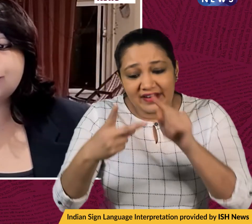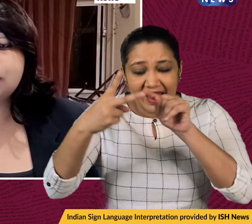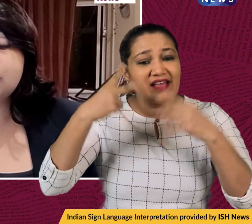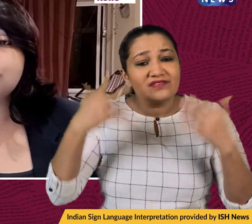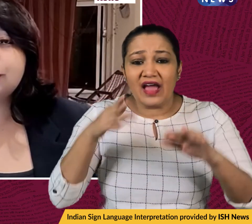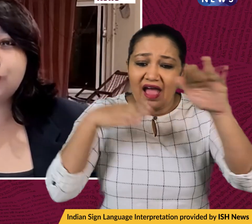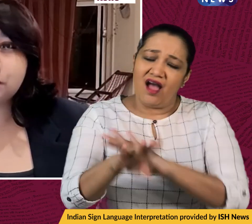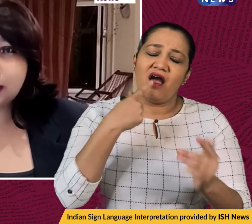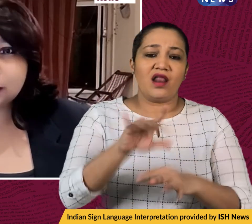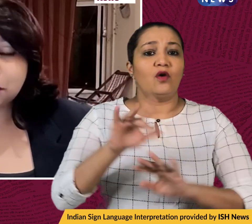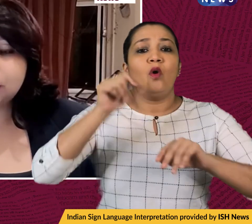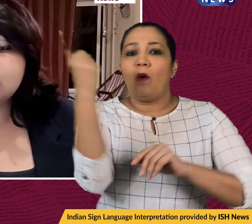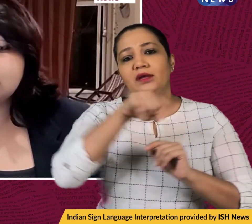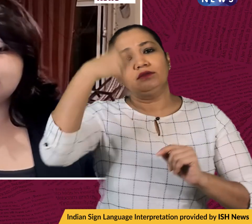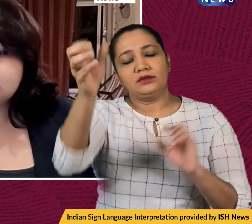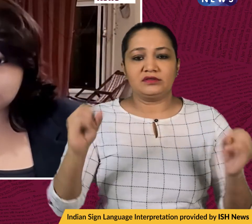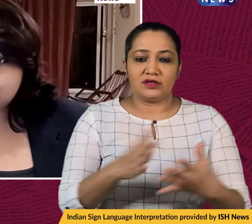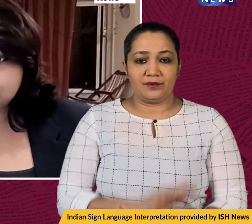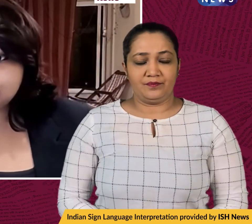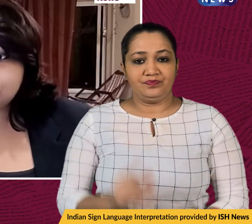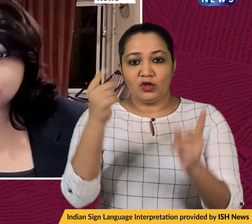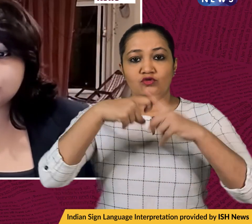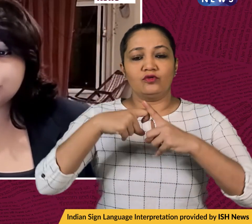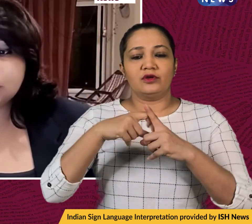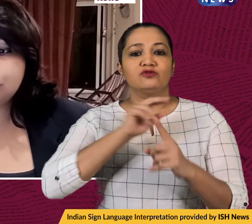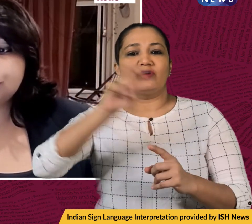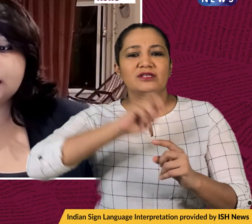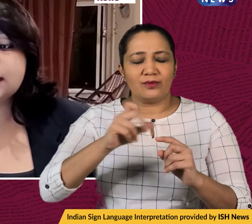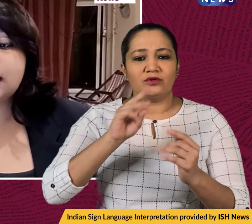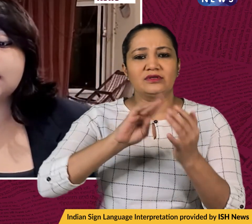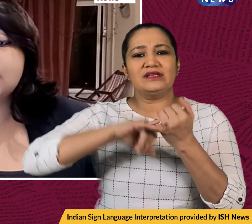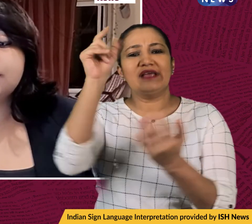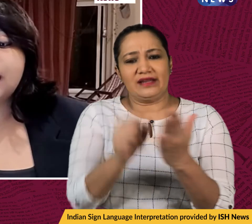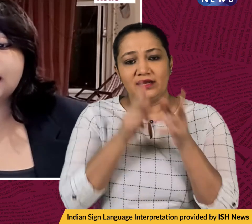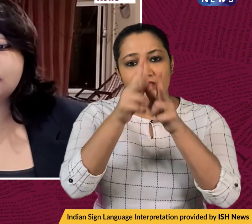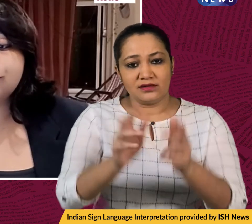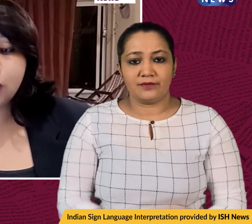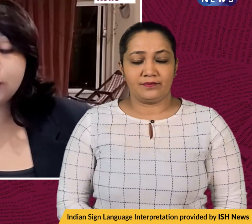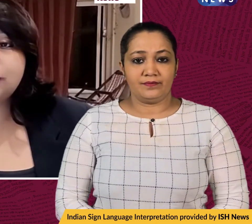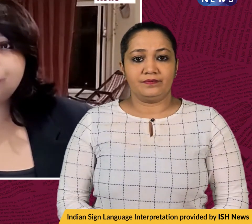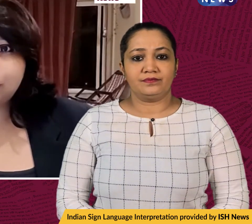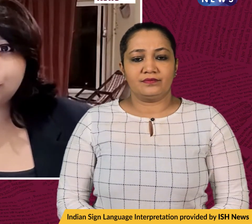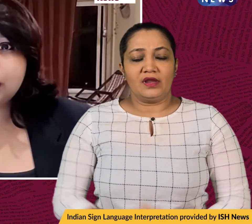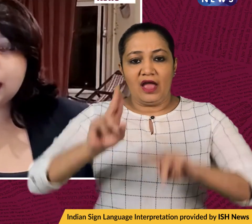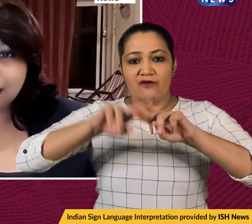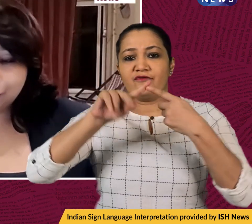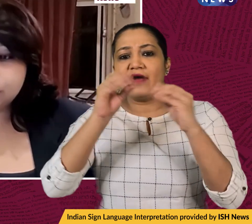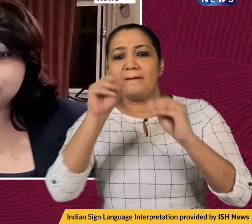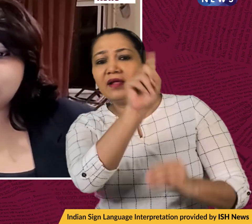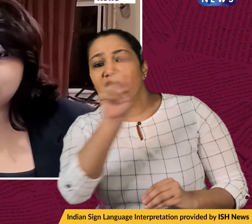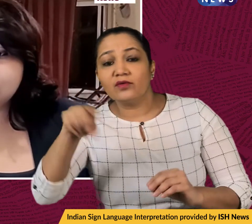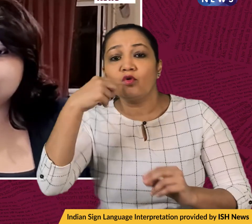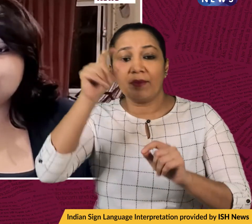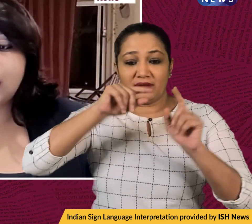travelers entering the country from next month. Now, in a statement, UK Transport Secretary has said that from February